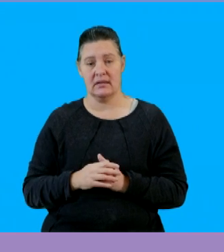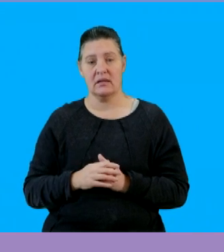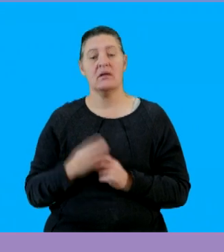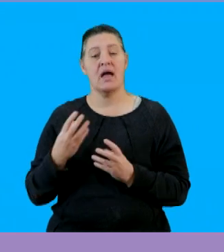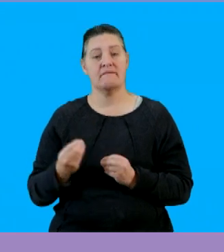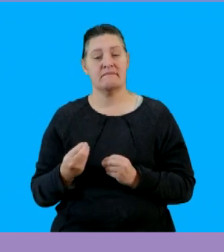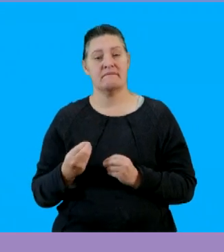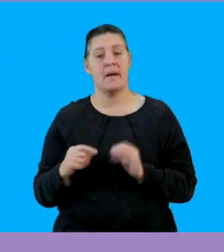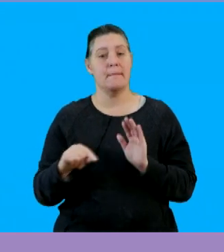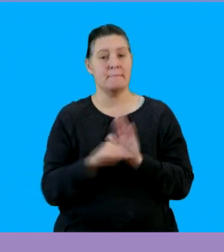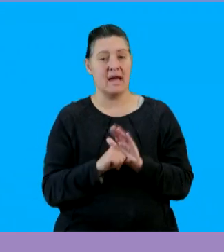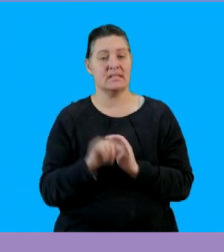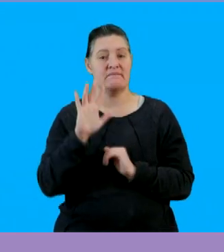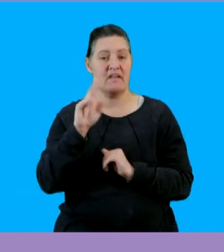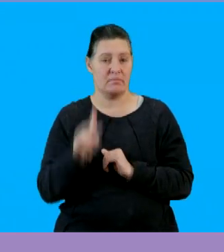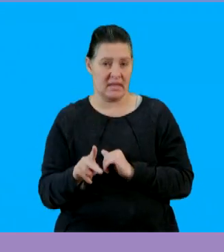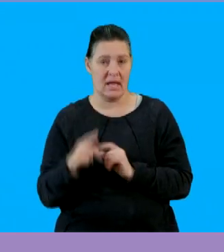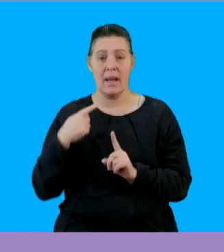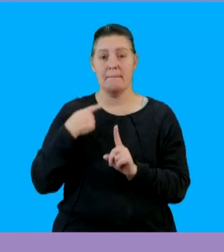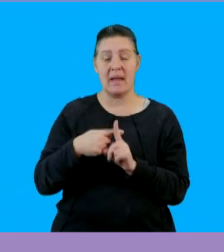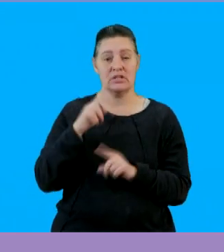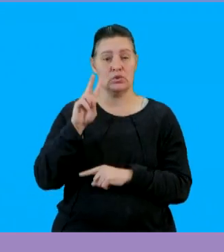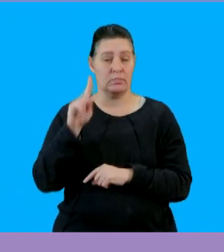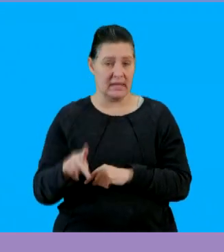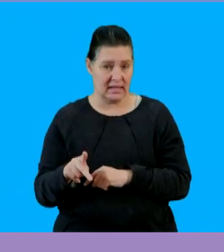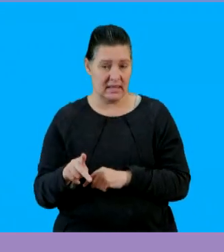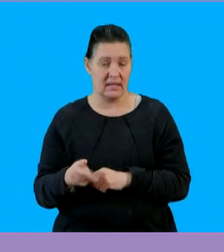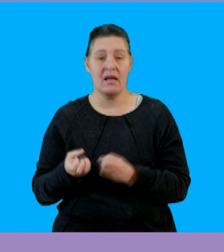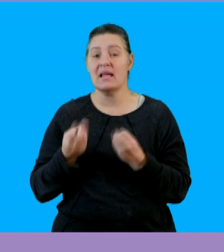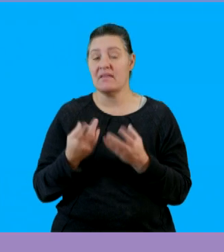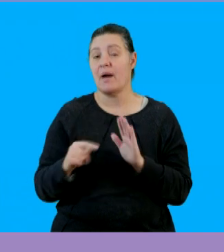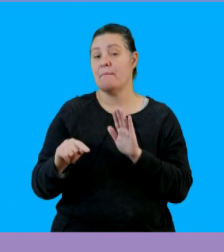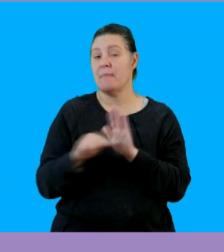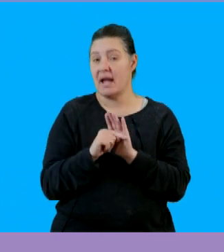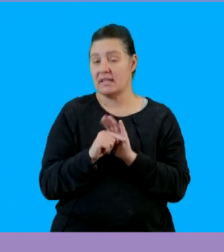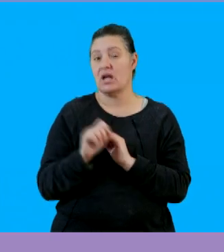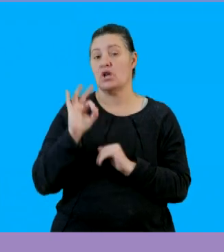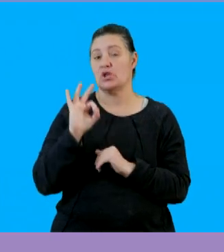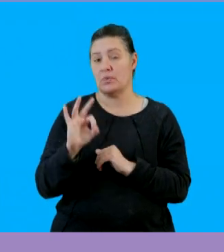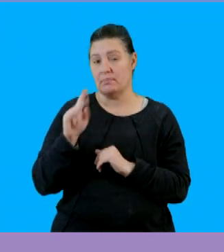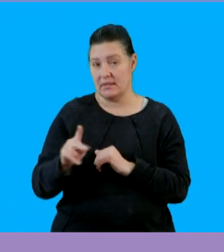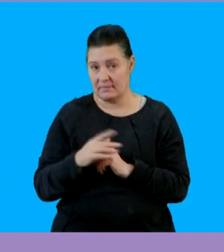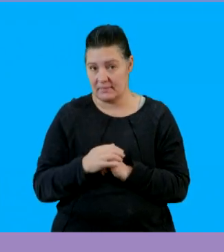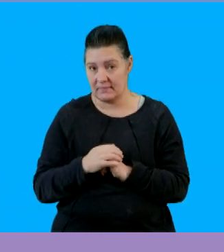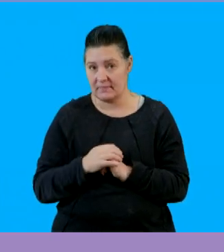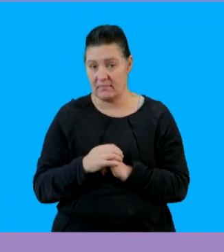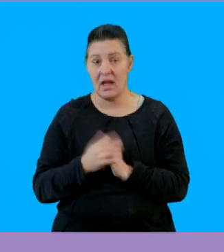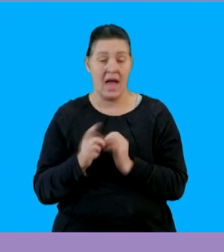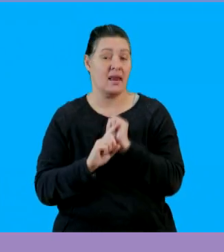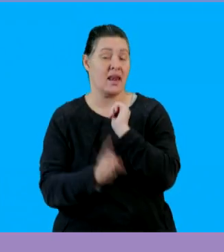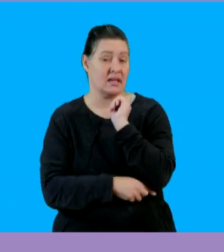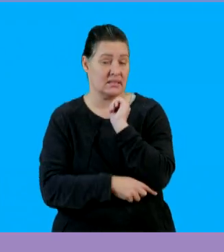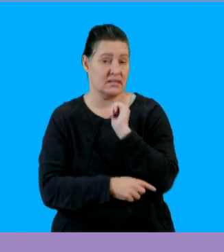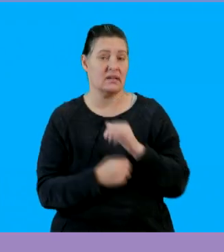2p. So that is a minus 5p plus 2p gives us a minus